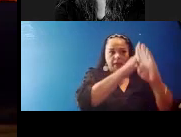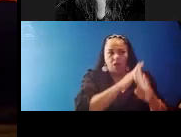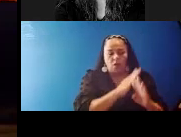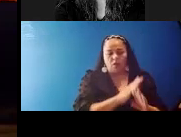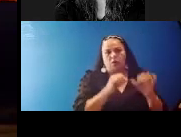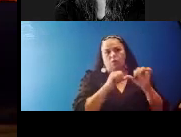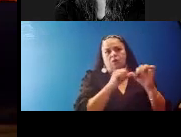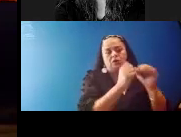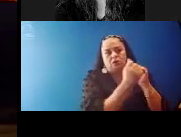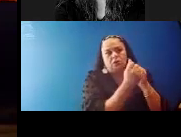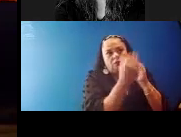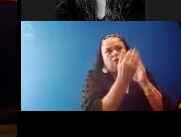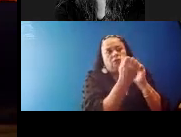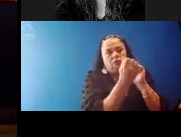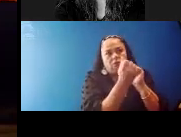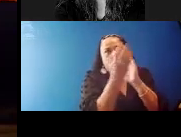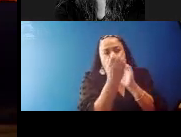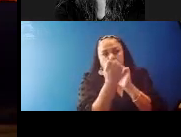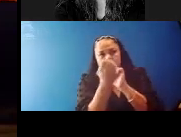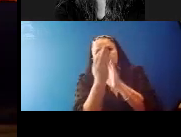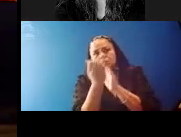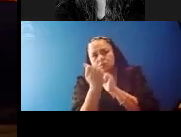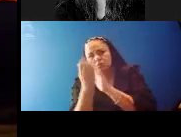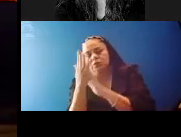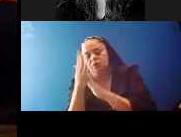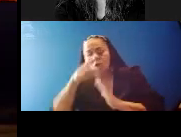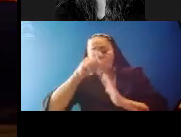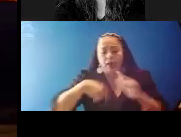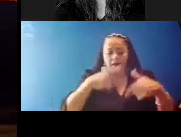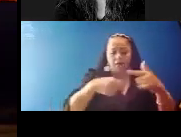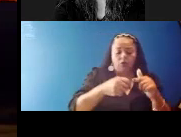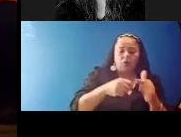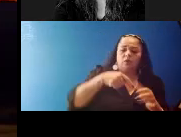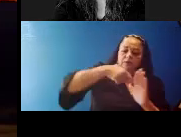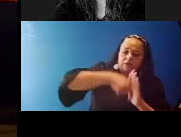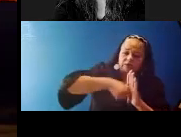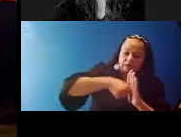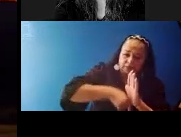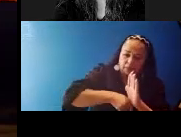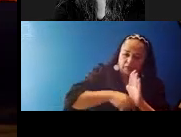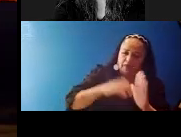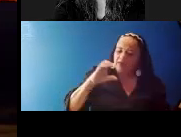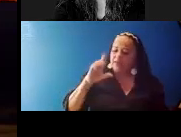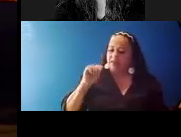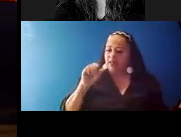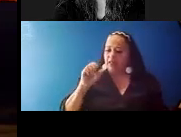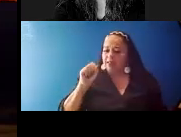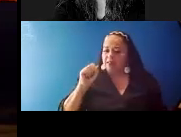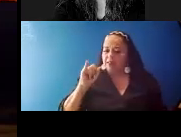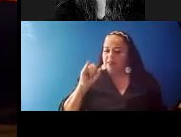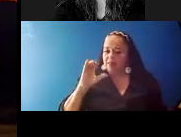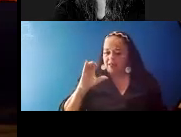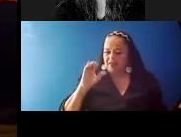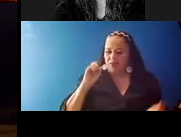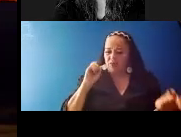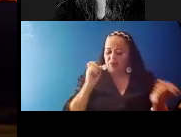we needed to go deeper, right? And that a lot of our work was based in sort of classic traditional reform,